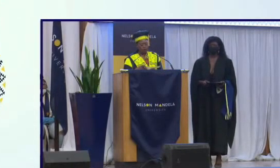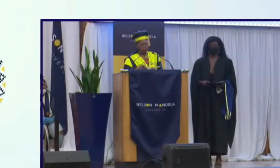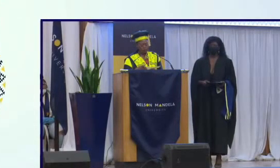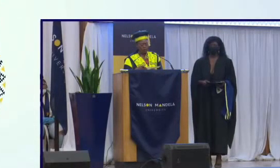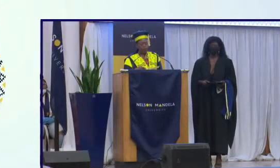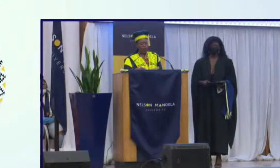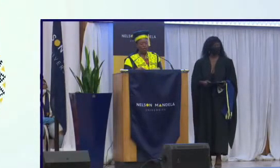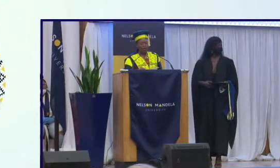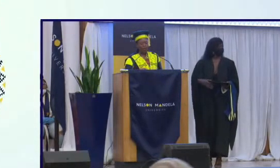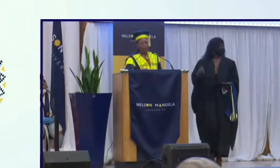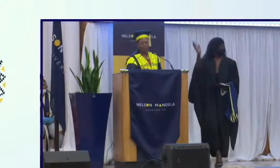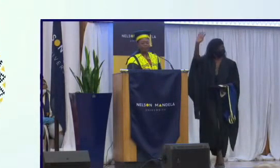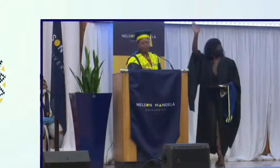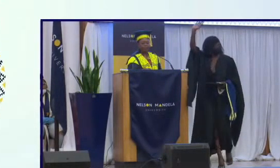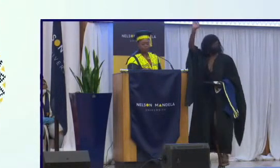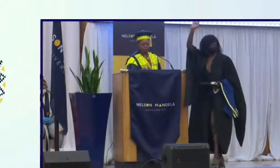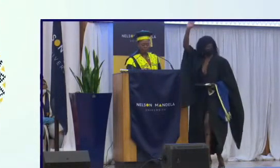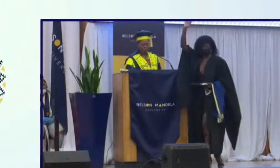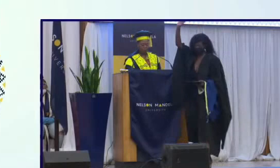Sinovuyo Vetboy,